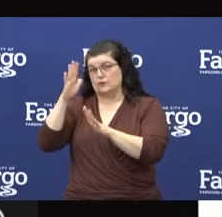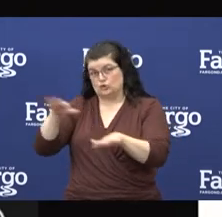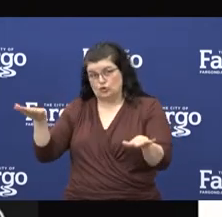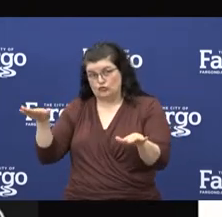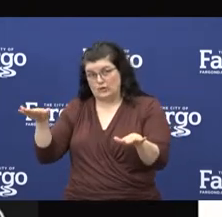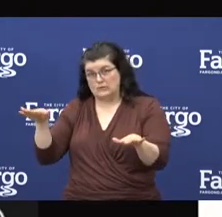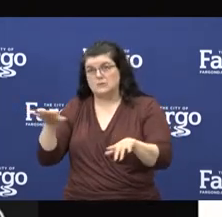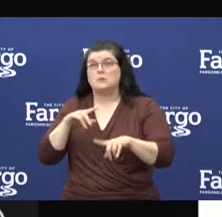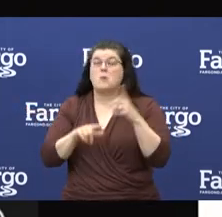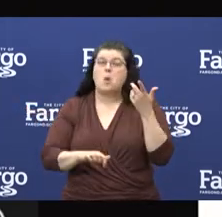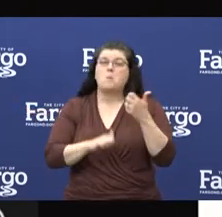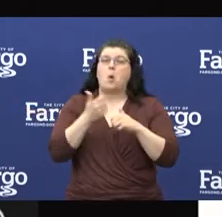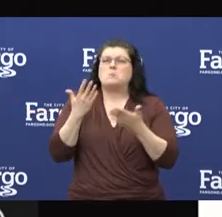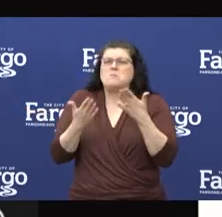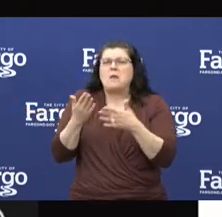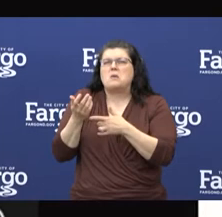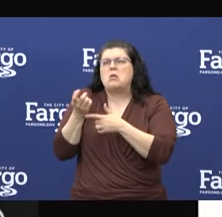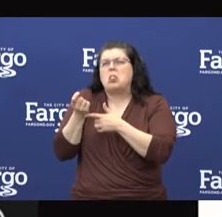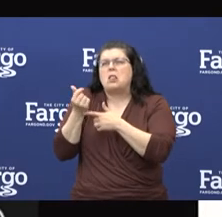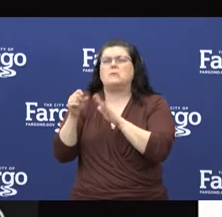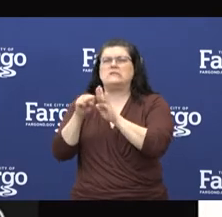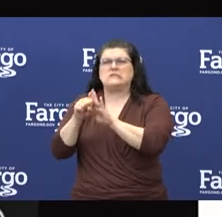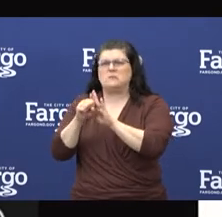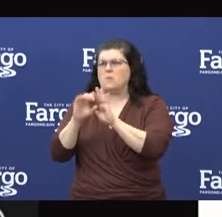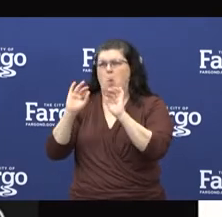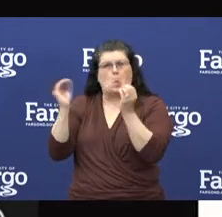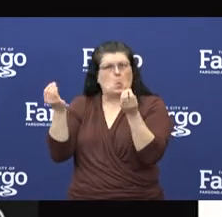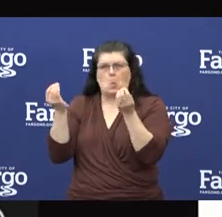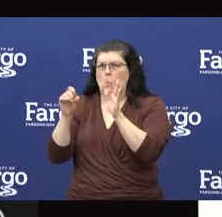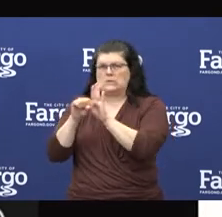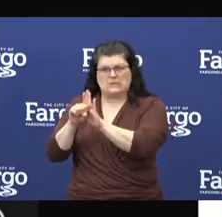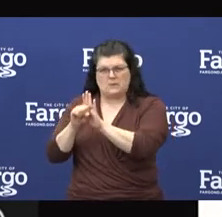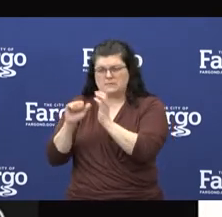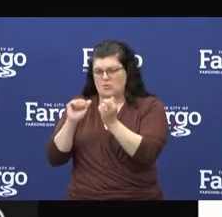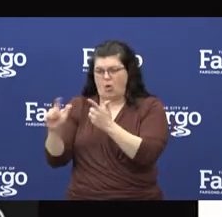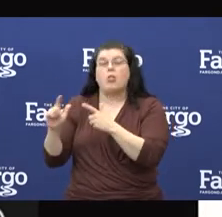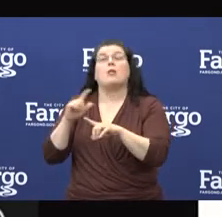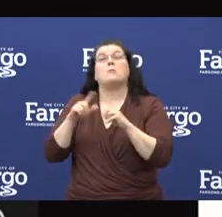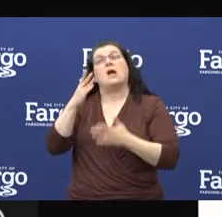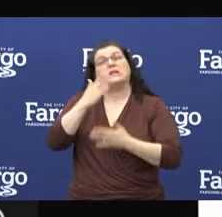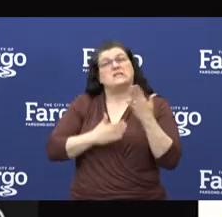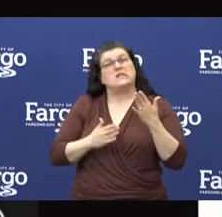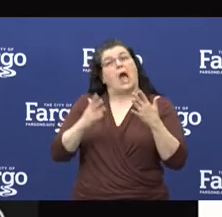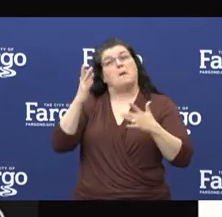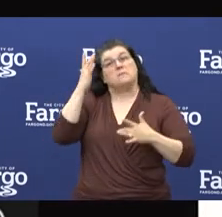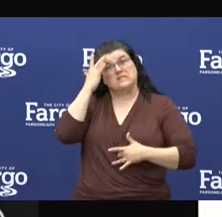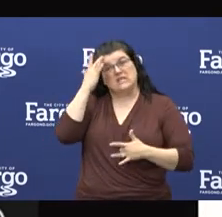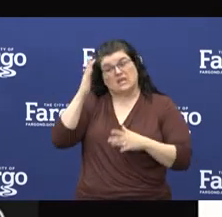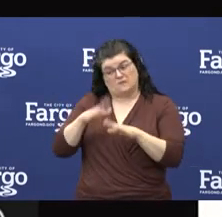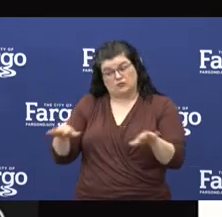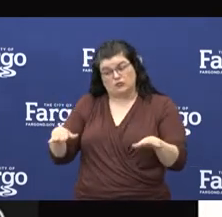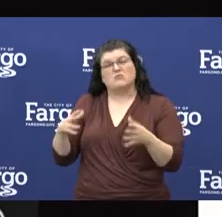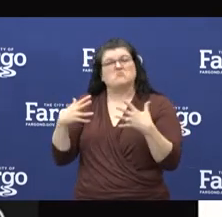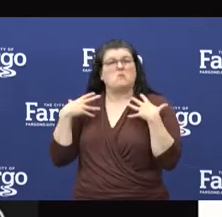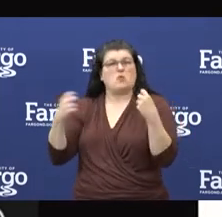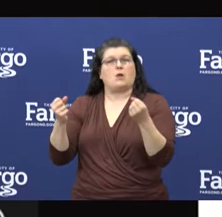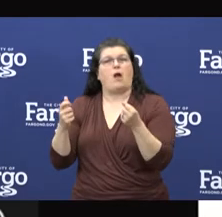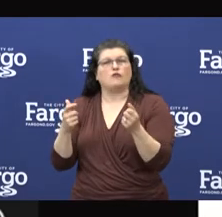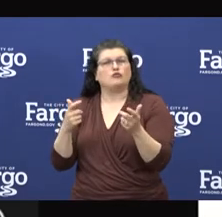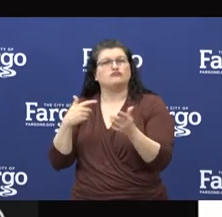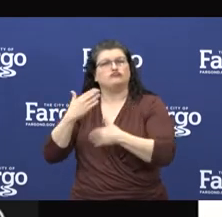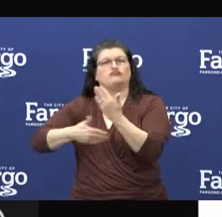part, just causes minor symptoms or no symptoms at all. And even those that become ill tend to recover relatively